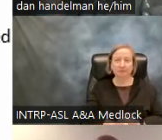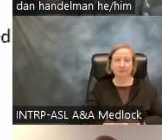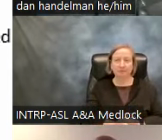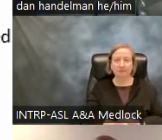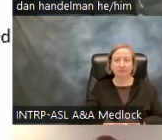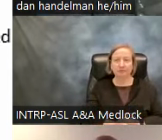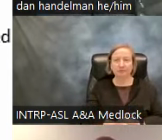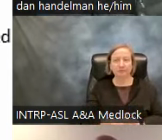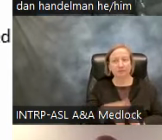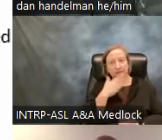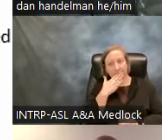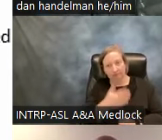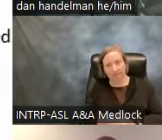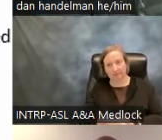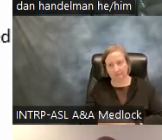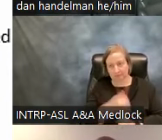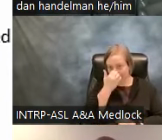So thank you.